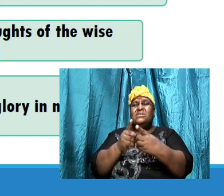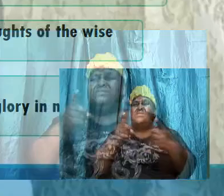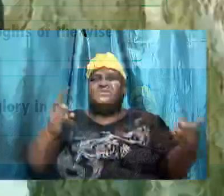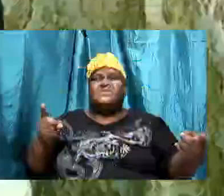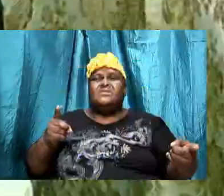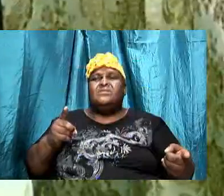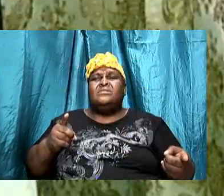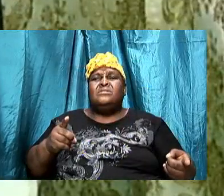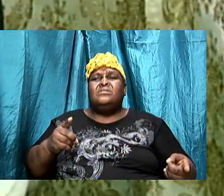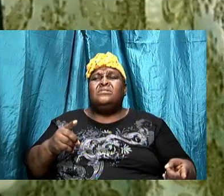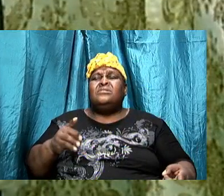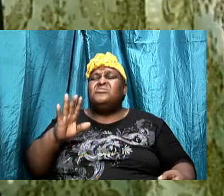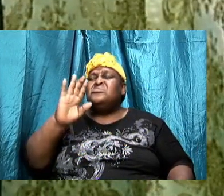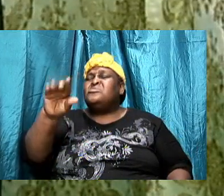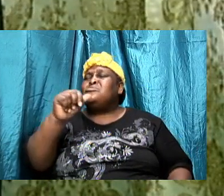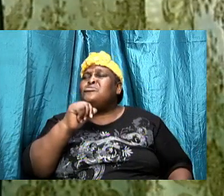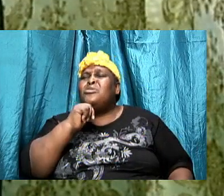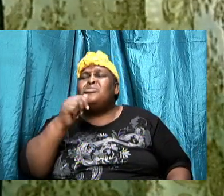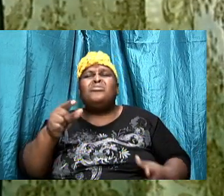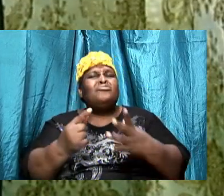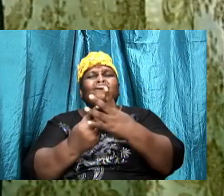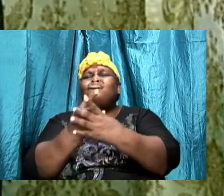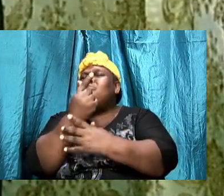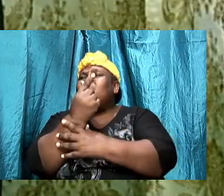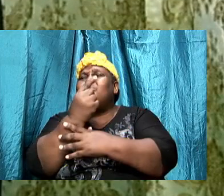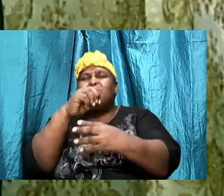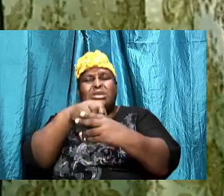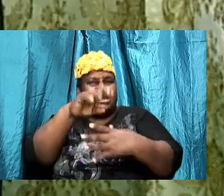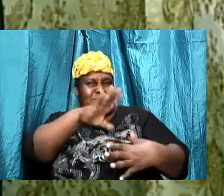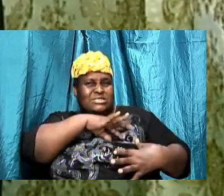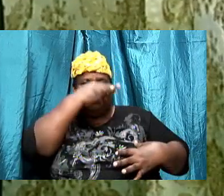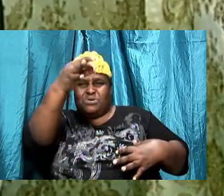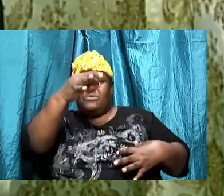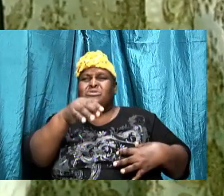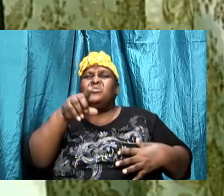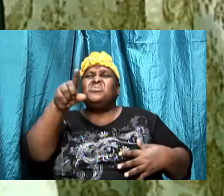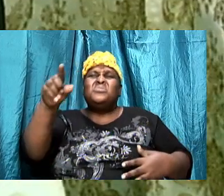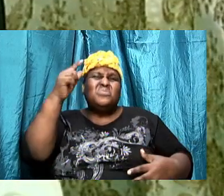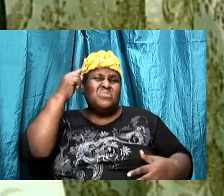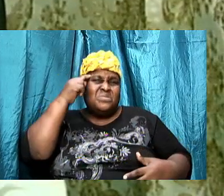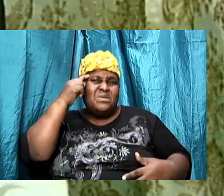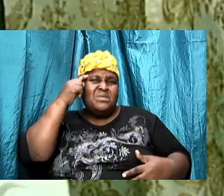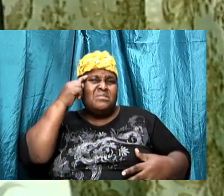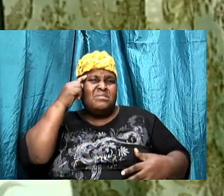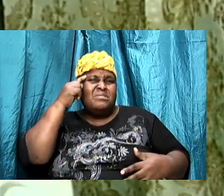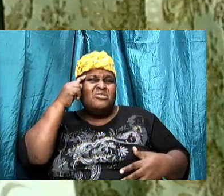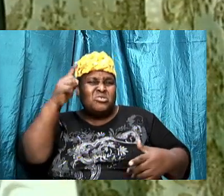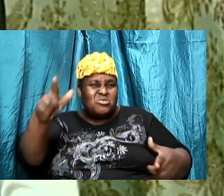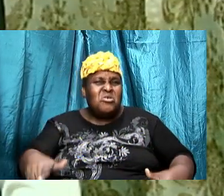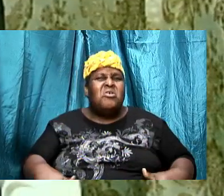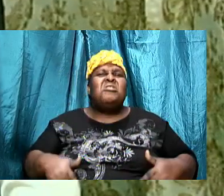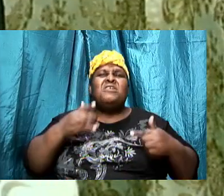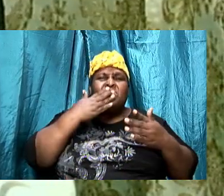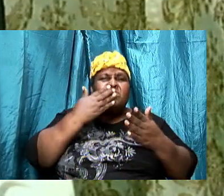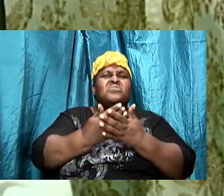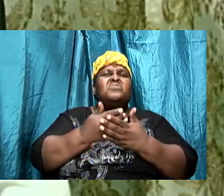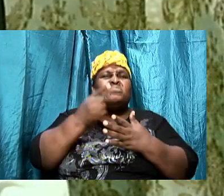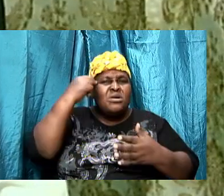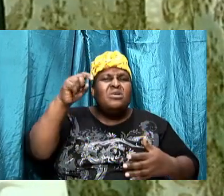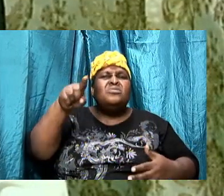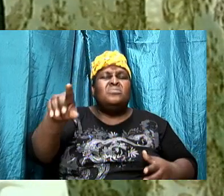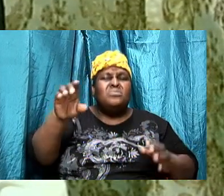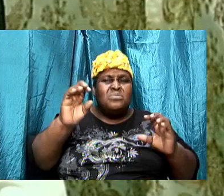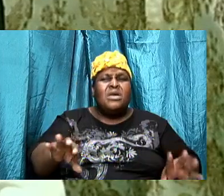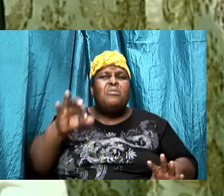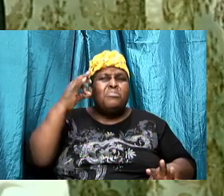as a Christian. You're not growing. You know, you think you're doing well because you can preach,